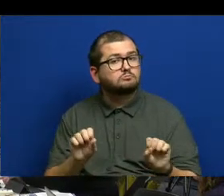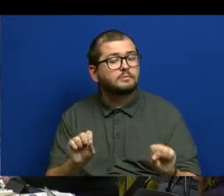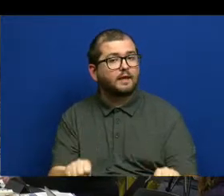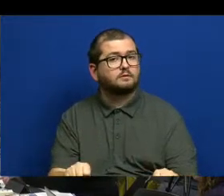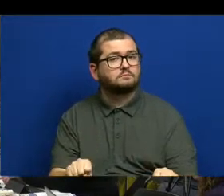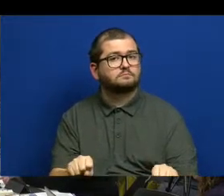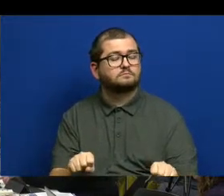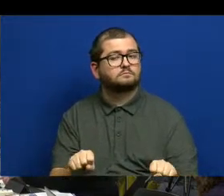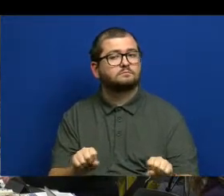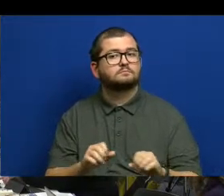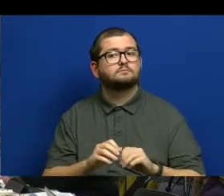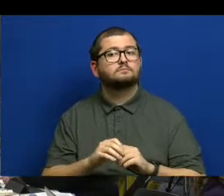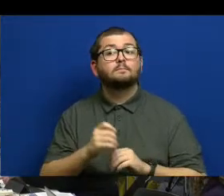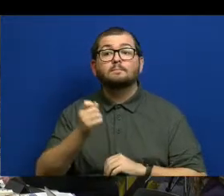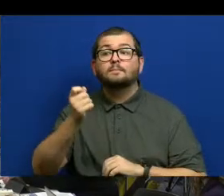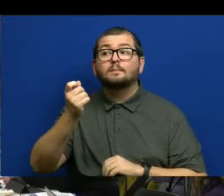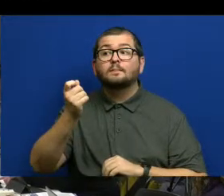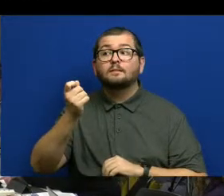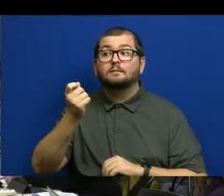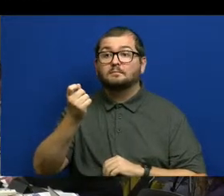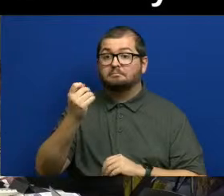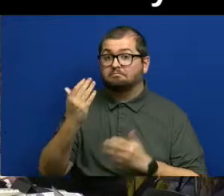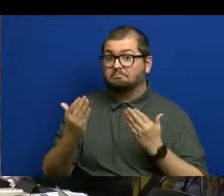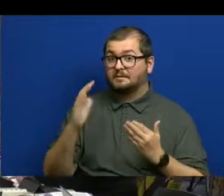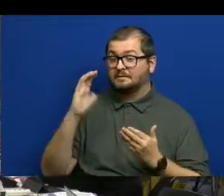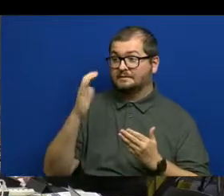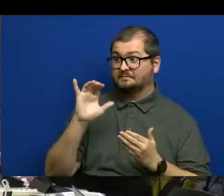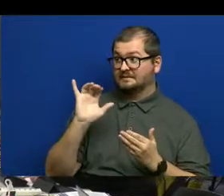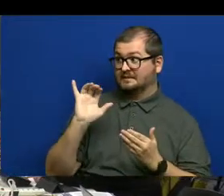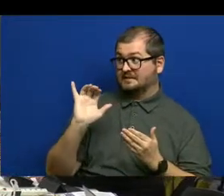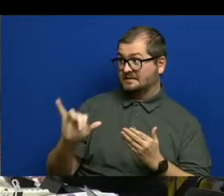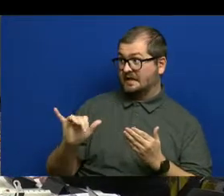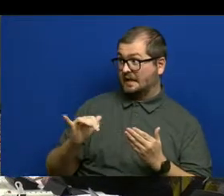may. That may be what I'm hearing.